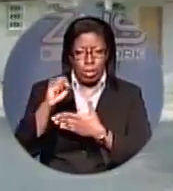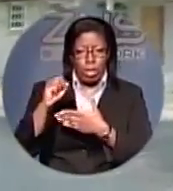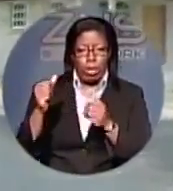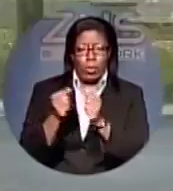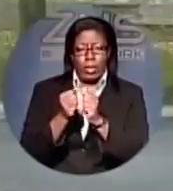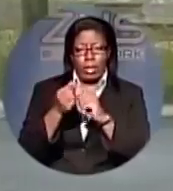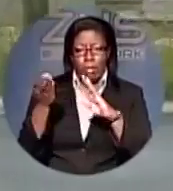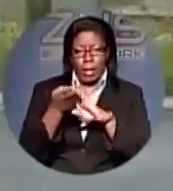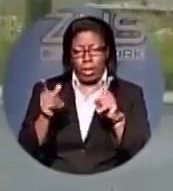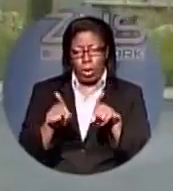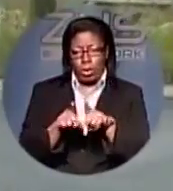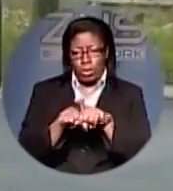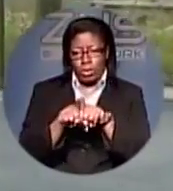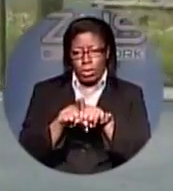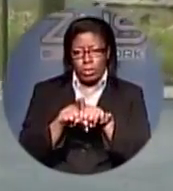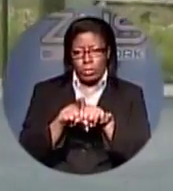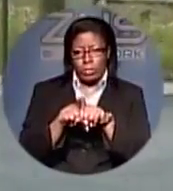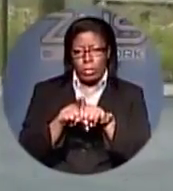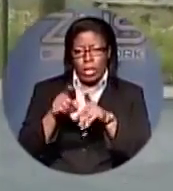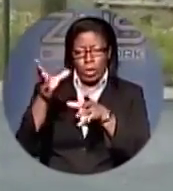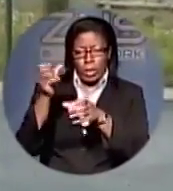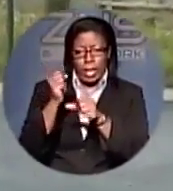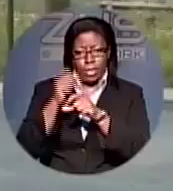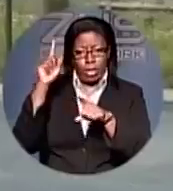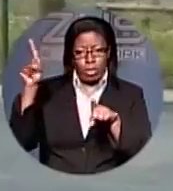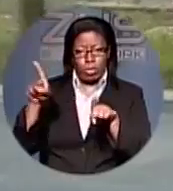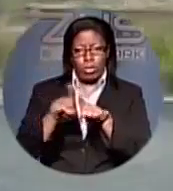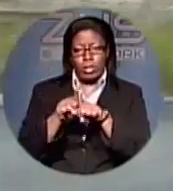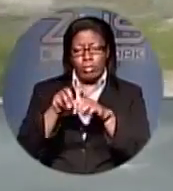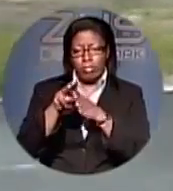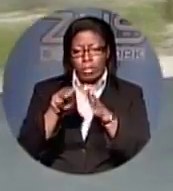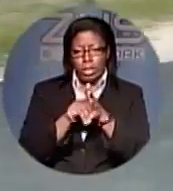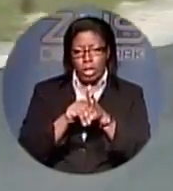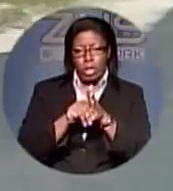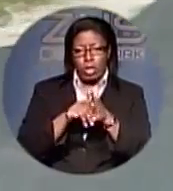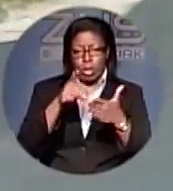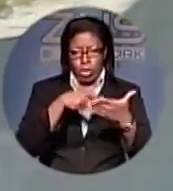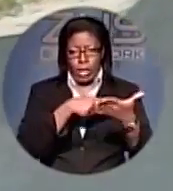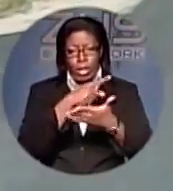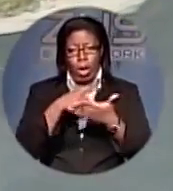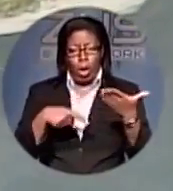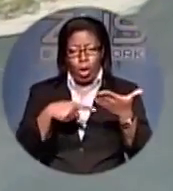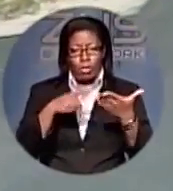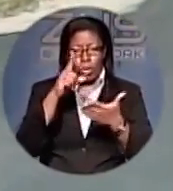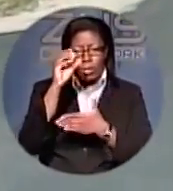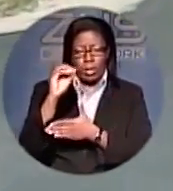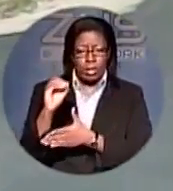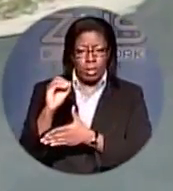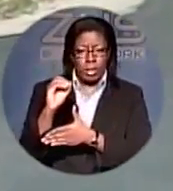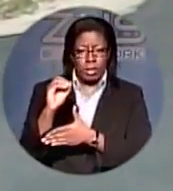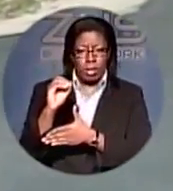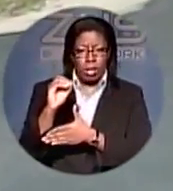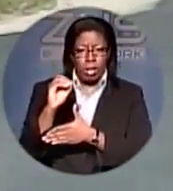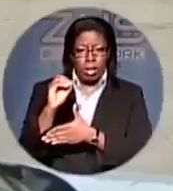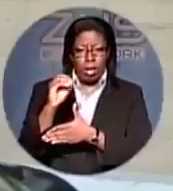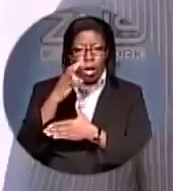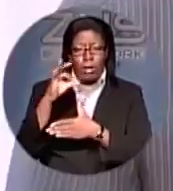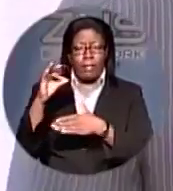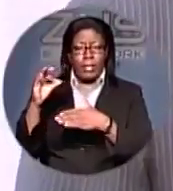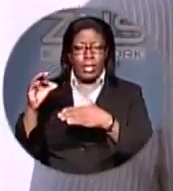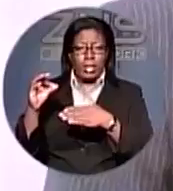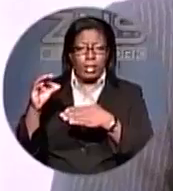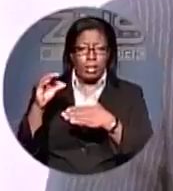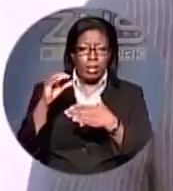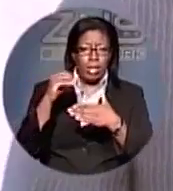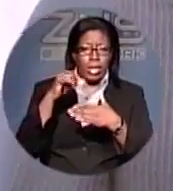The party says it would obtain the agreement of banks to write off 100% of the unpaid interest and fees for those mortgages